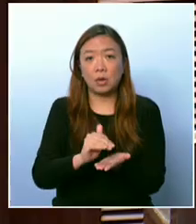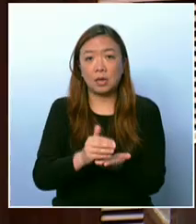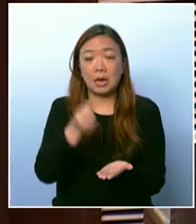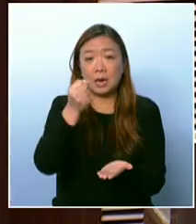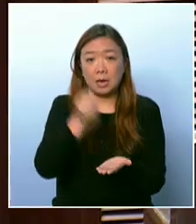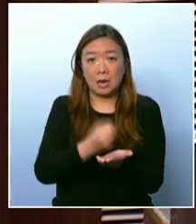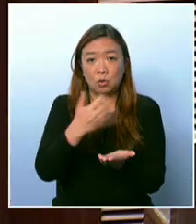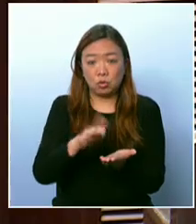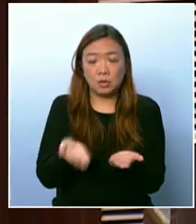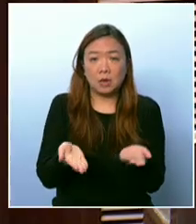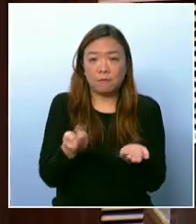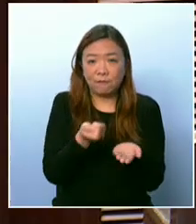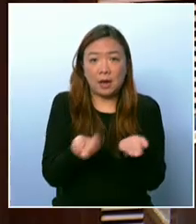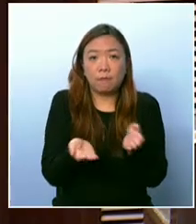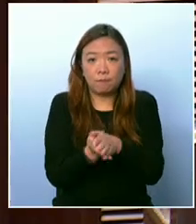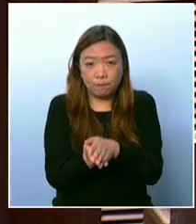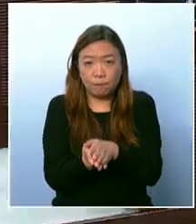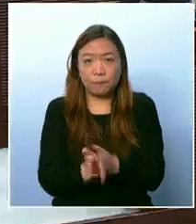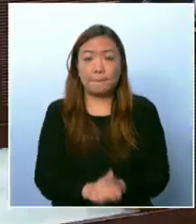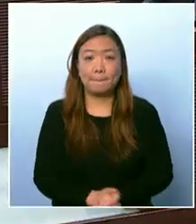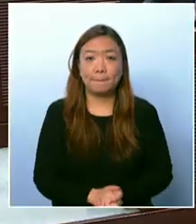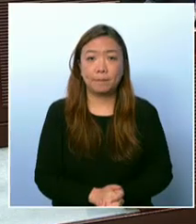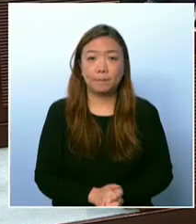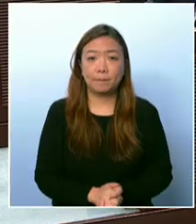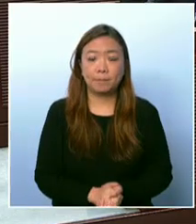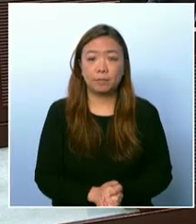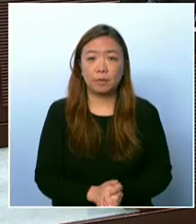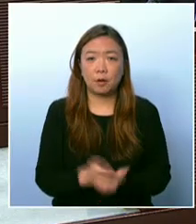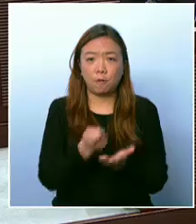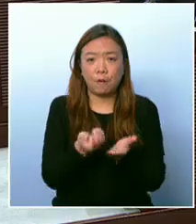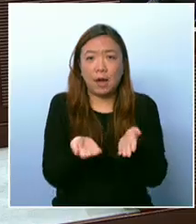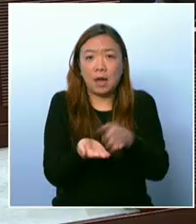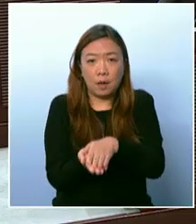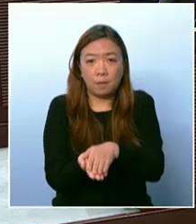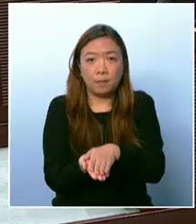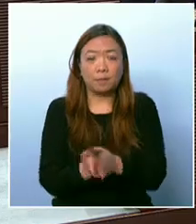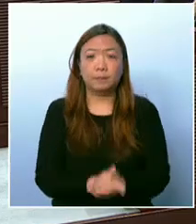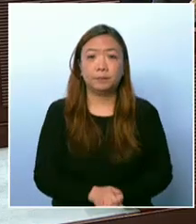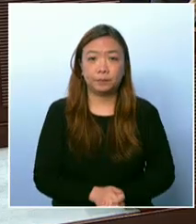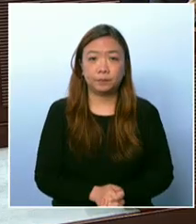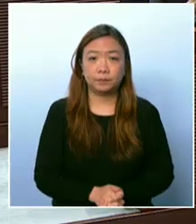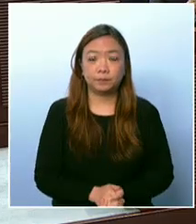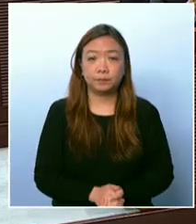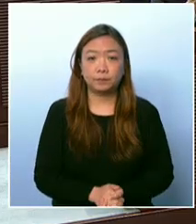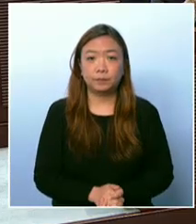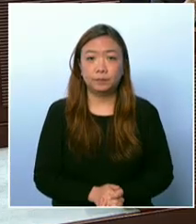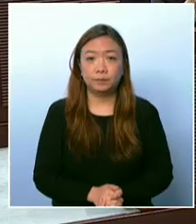You can now cast your vote on the ballot paper. Afterwards, please